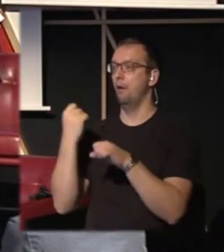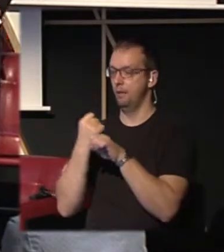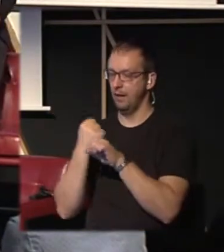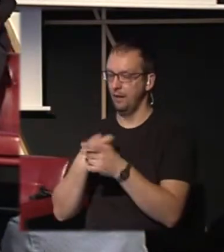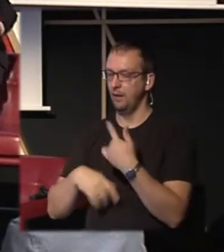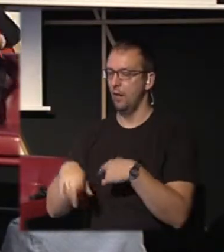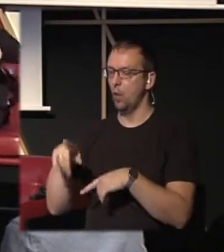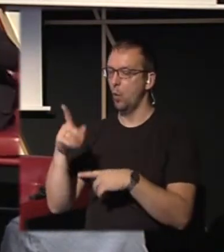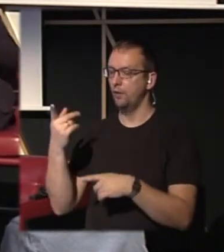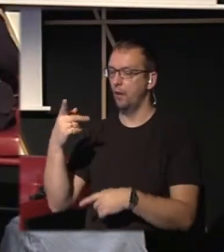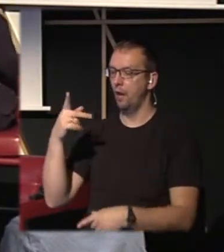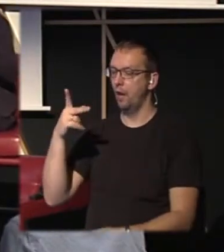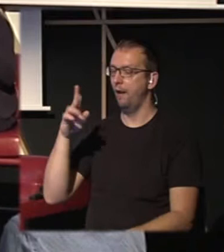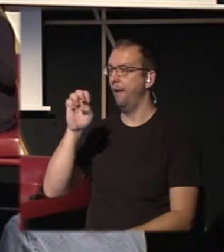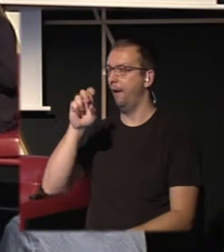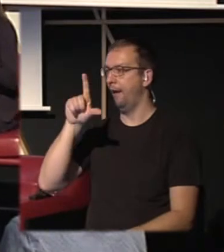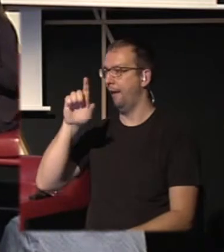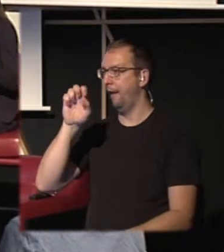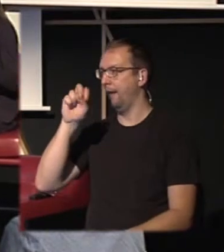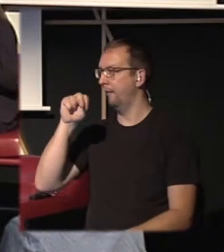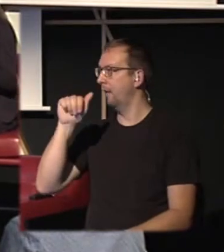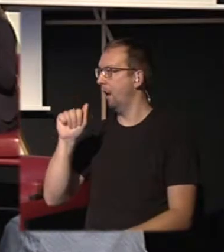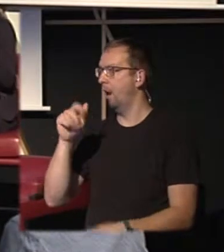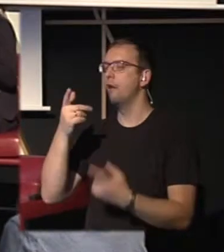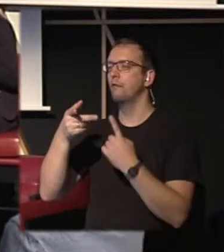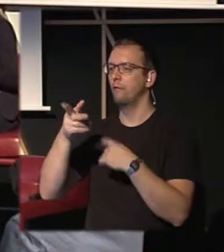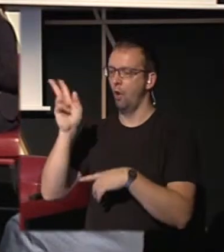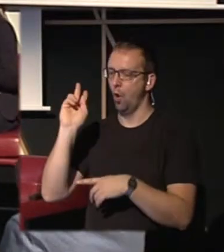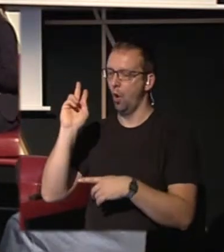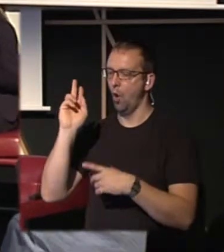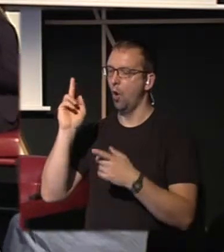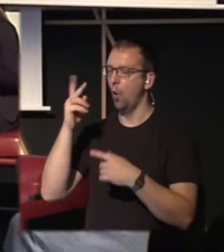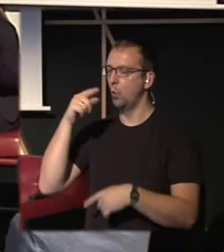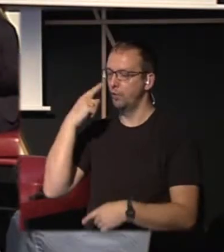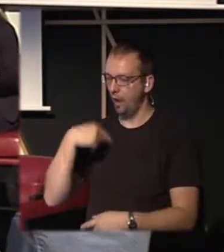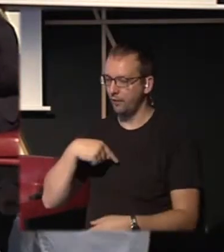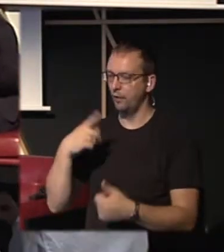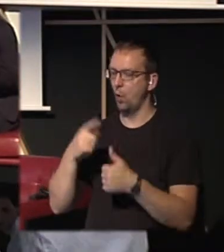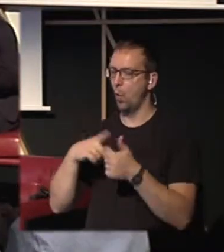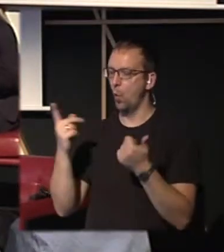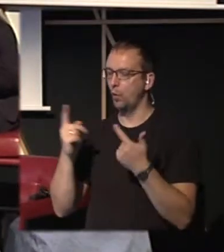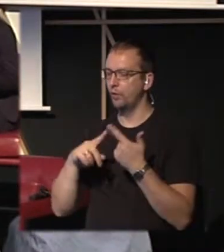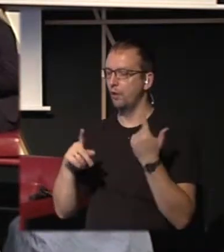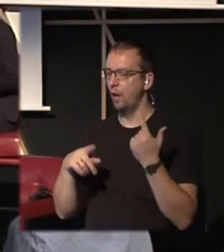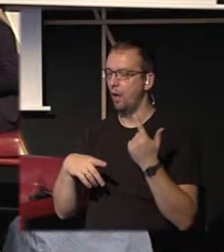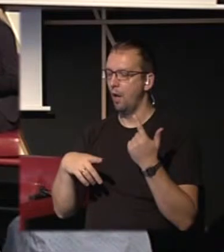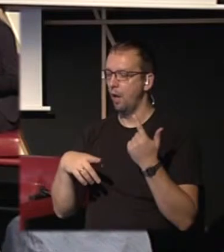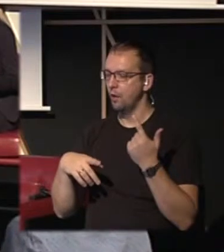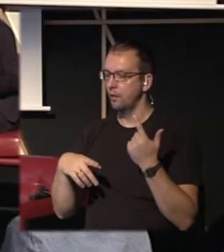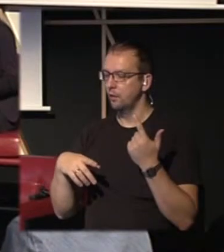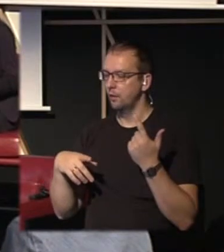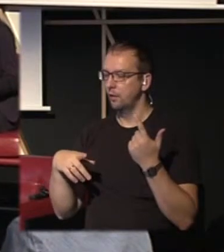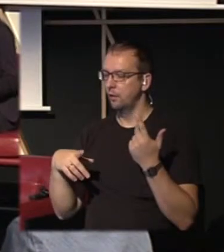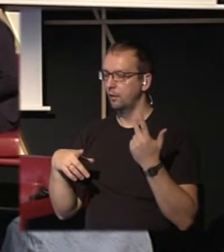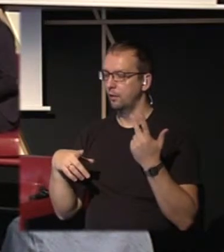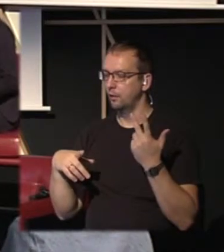Alexis will start with a presentation where he will give like a overview of first